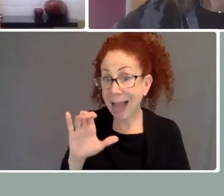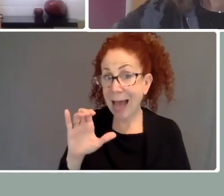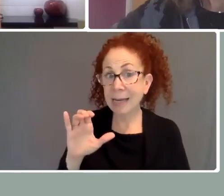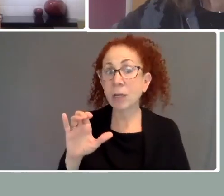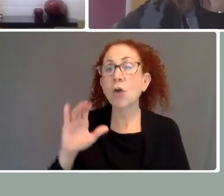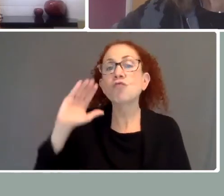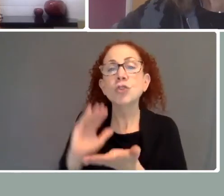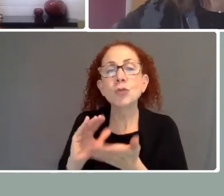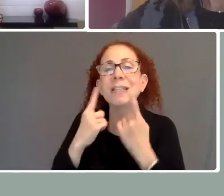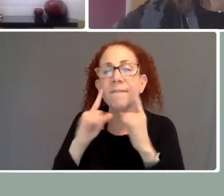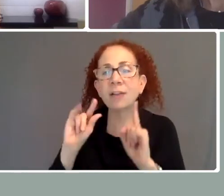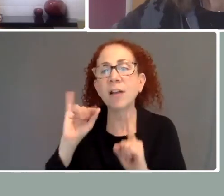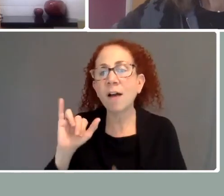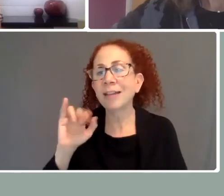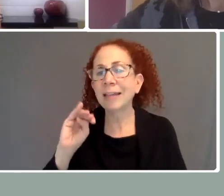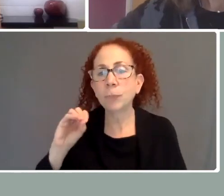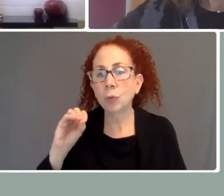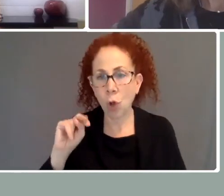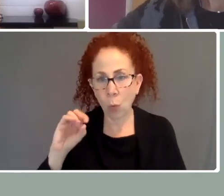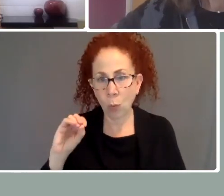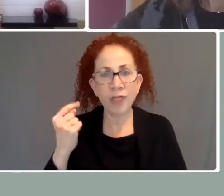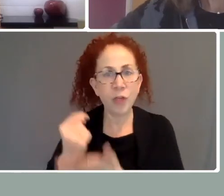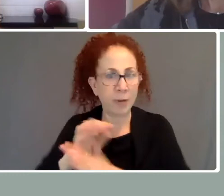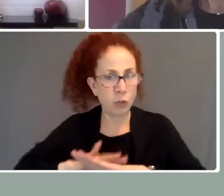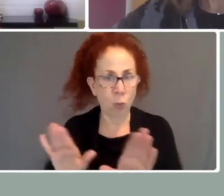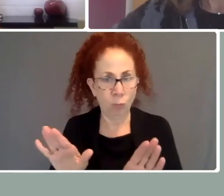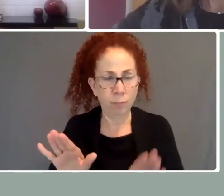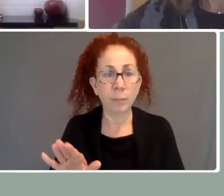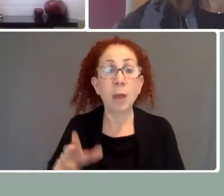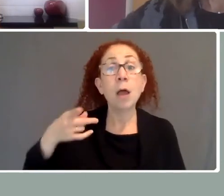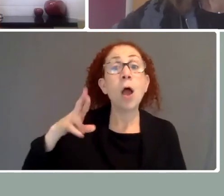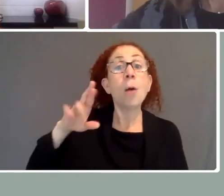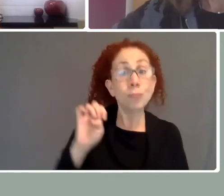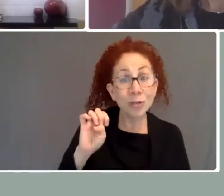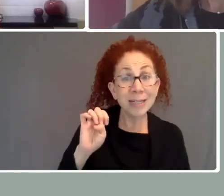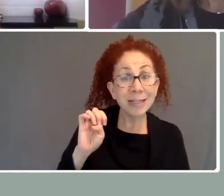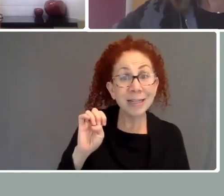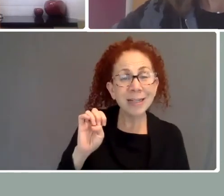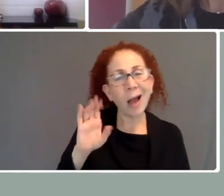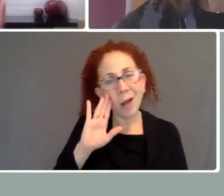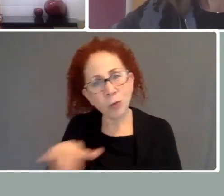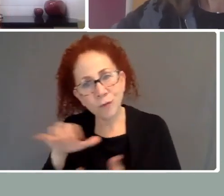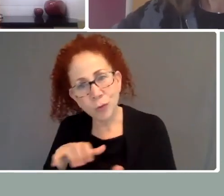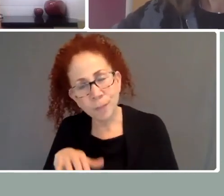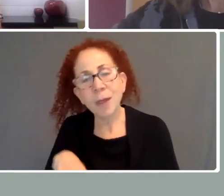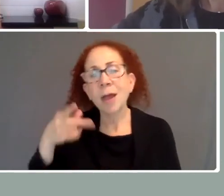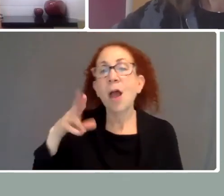reduce the effectiveness of the immunotherapy. So don't do that. Prebiotics, this is so confusing. This is why you need a